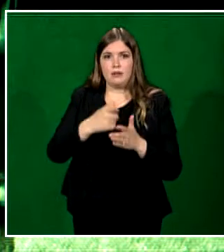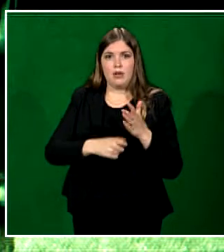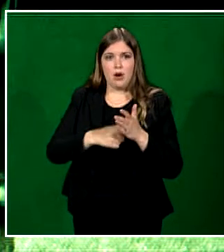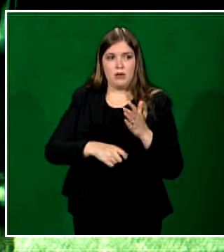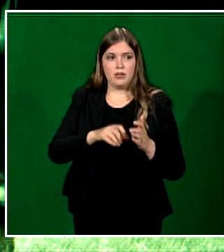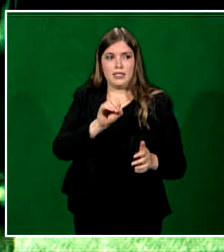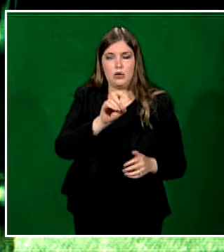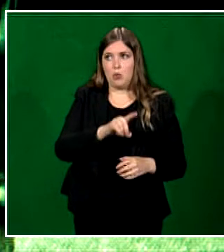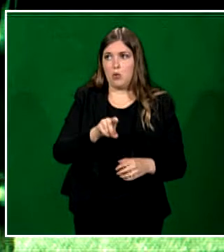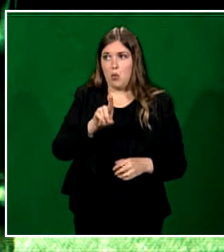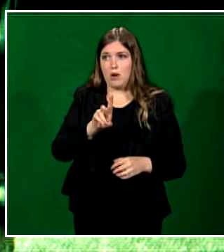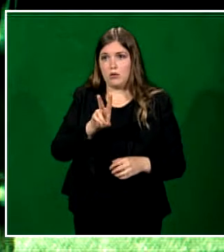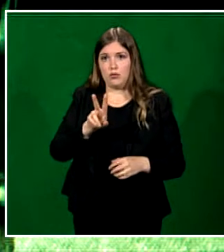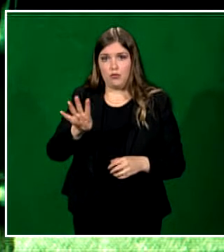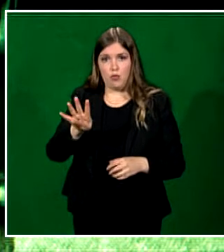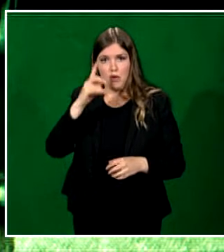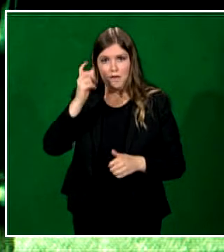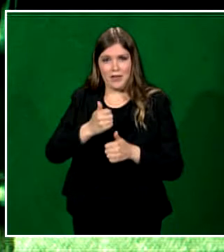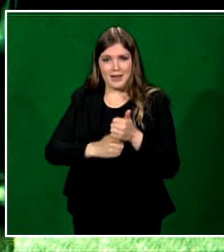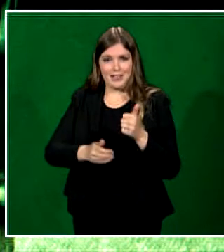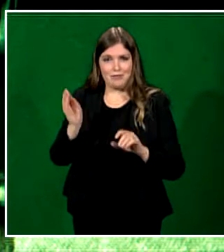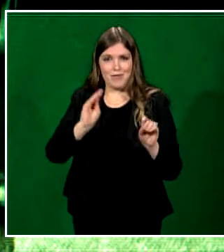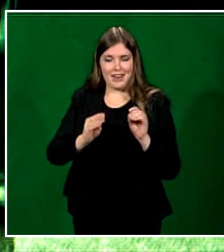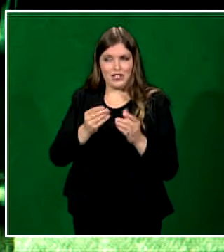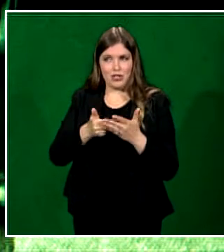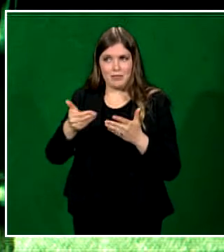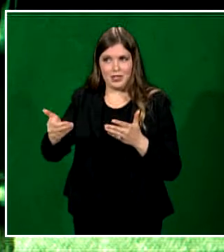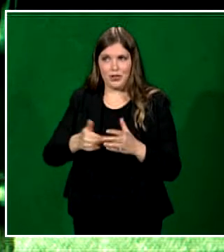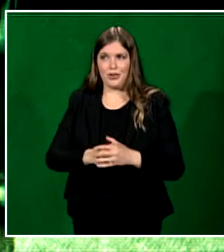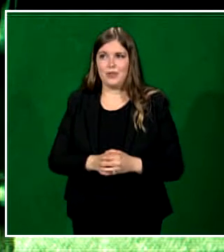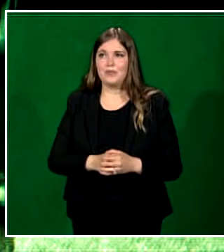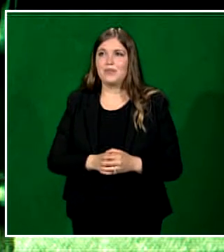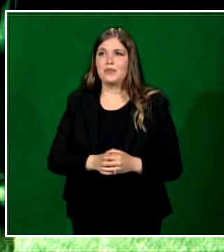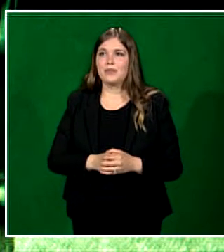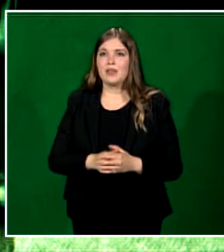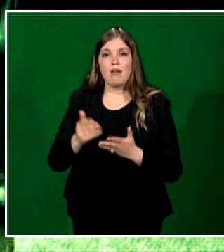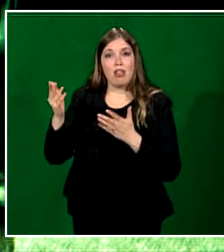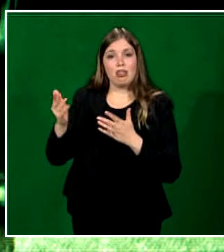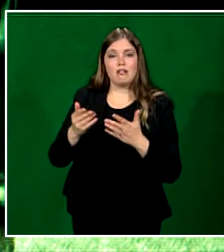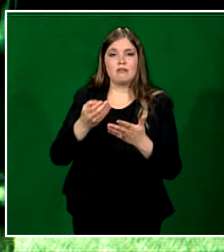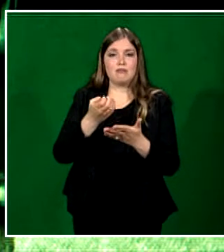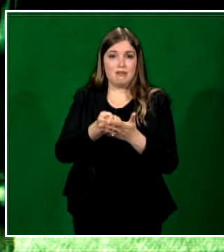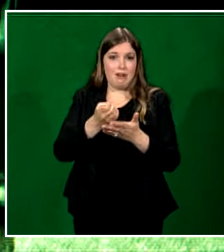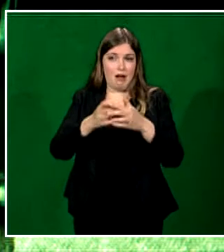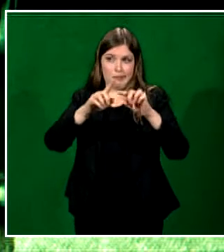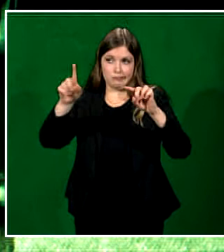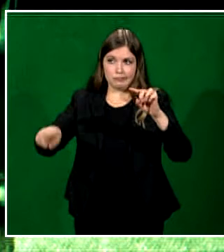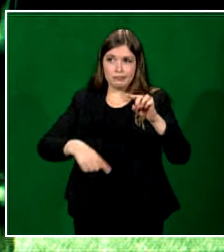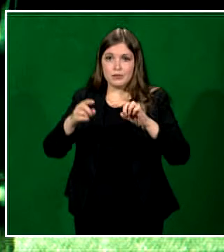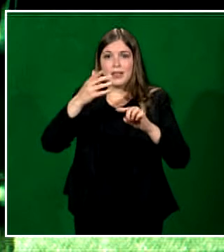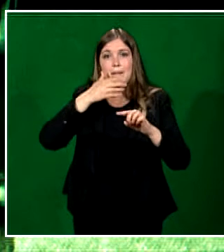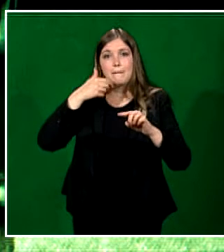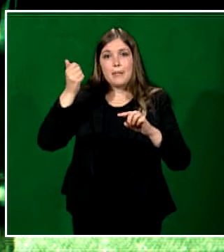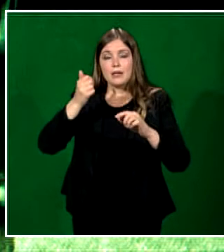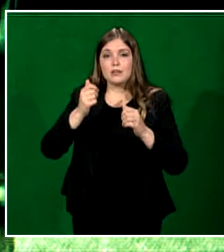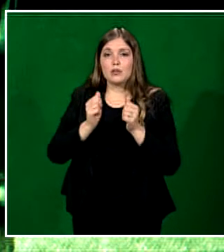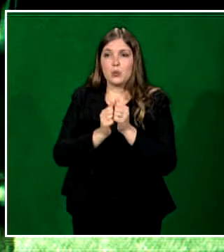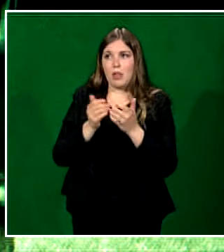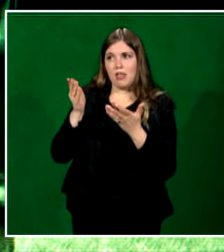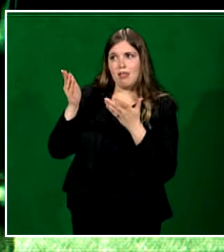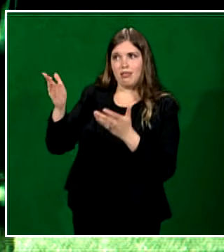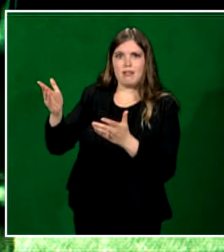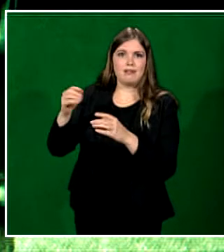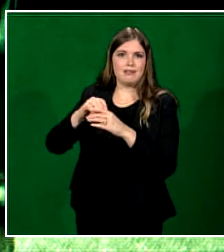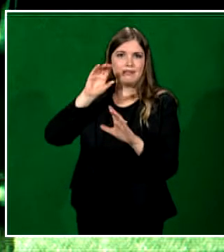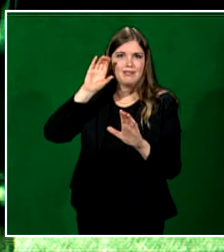packaging material. Next slide. A circular economy is based on 3 principles: regenerating natural systems, keeping products